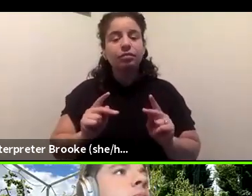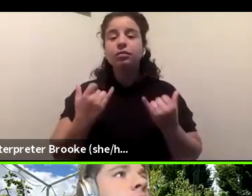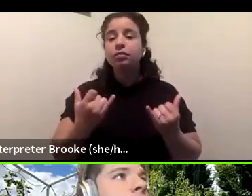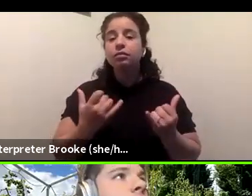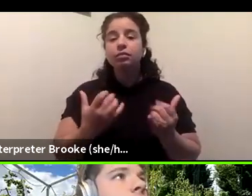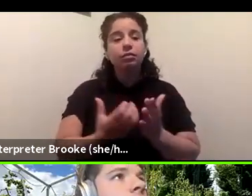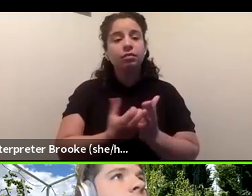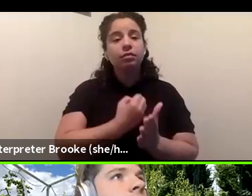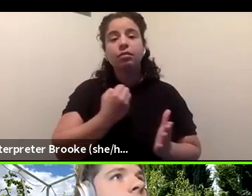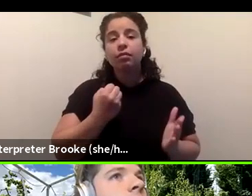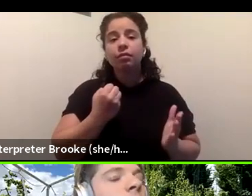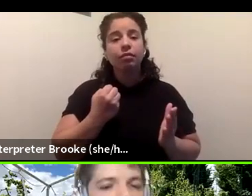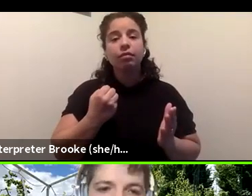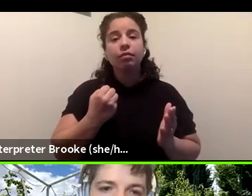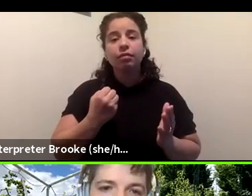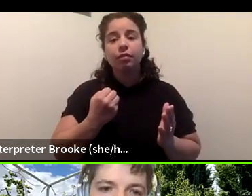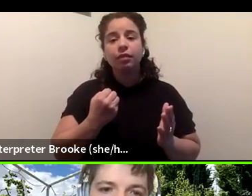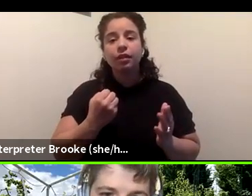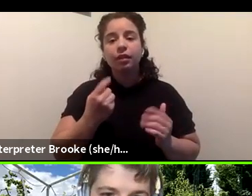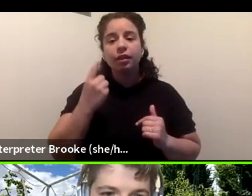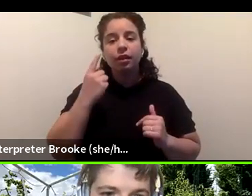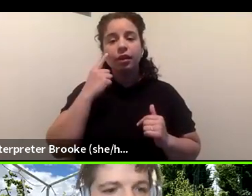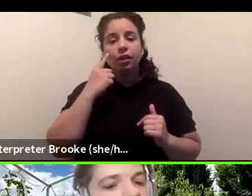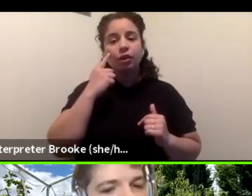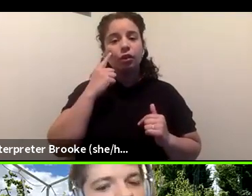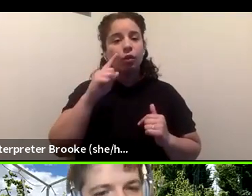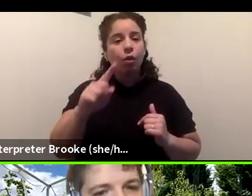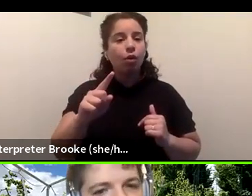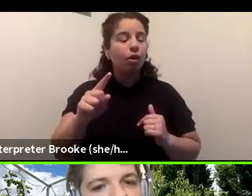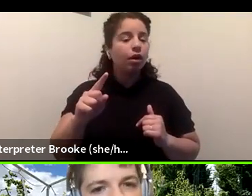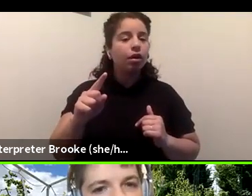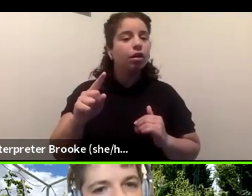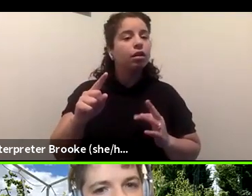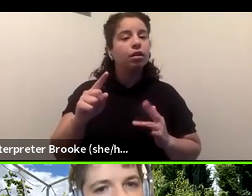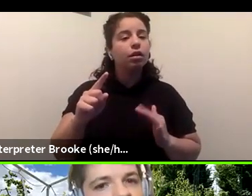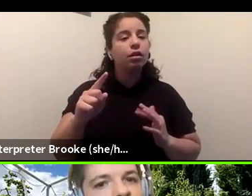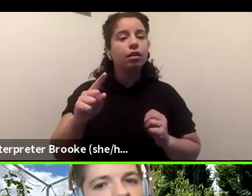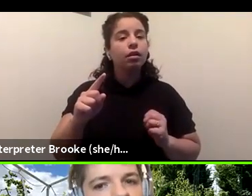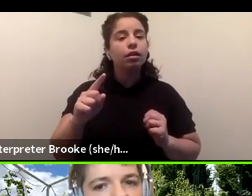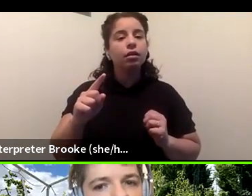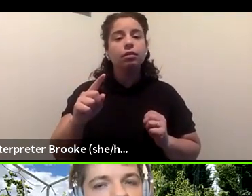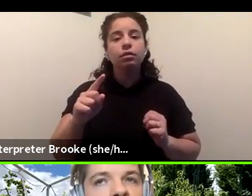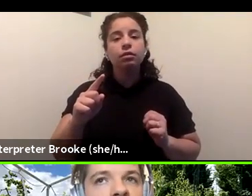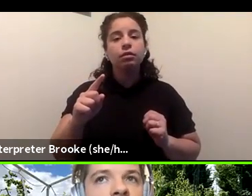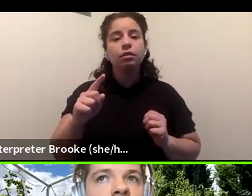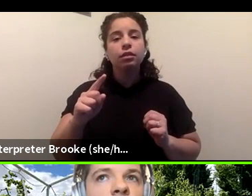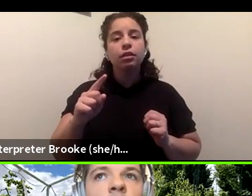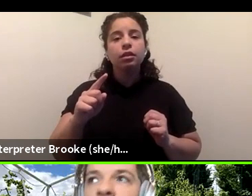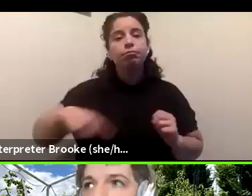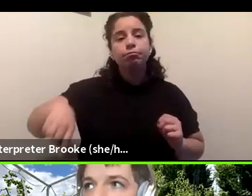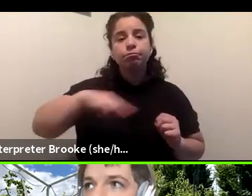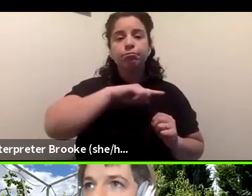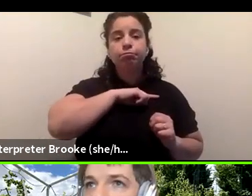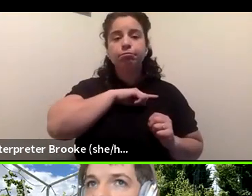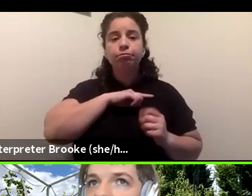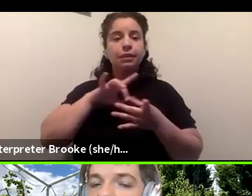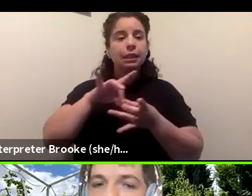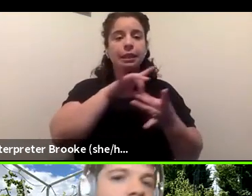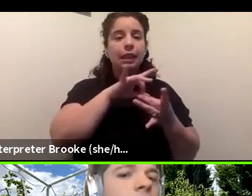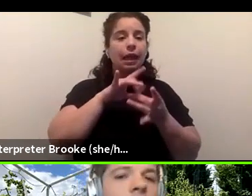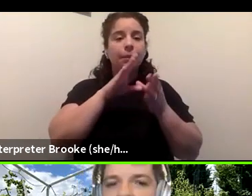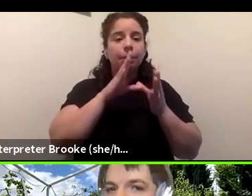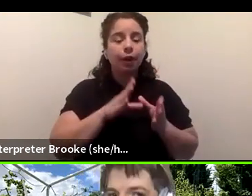This is both for the people who are in the facility or who are collaborators here, and for those of you witnessing